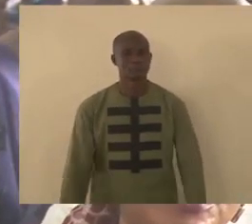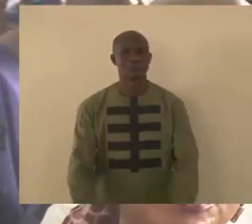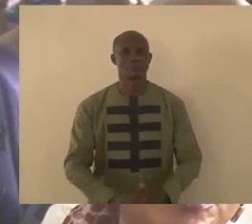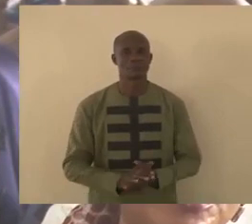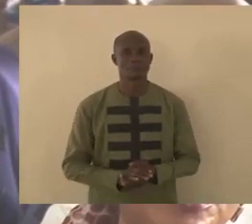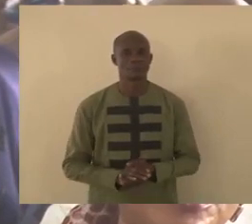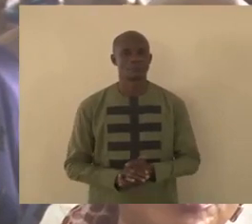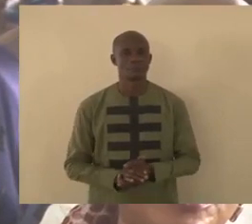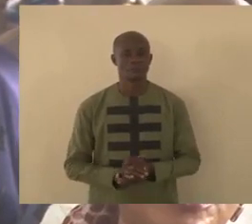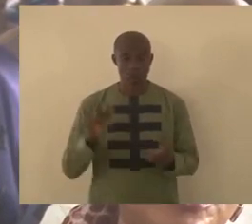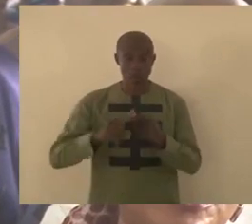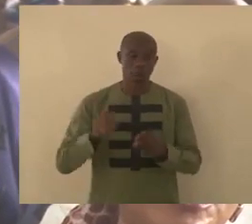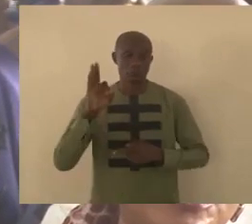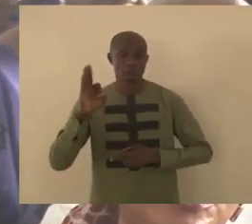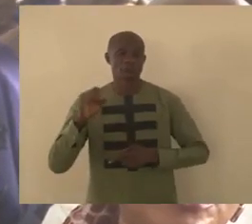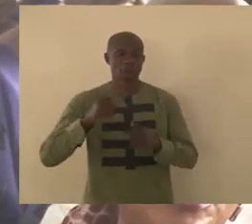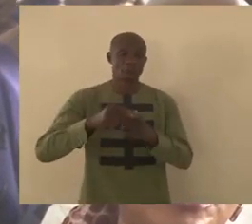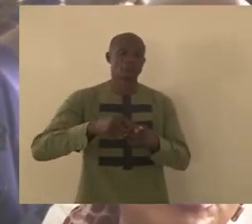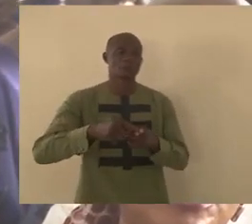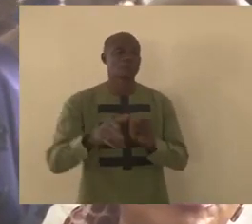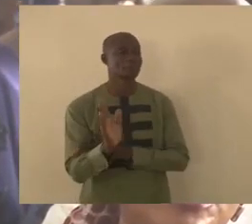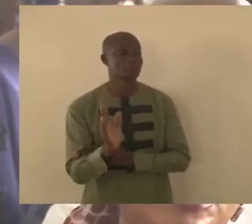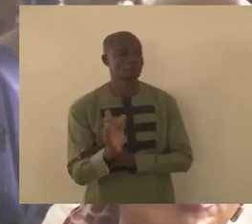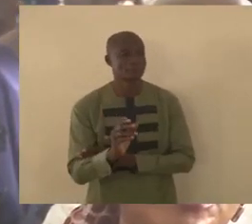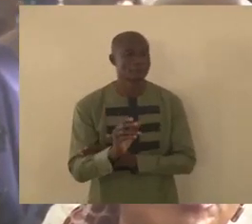unadulterated Word of God.